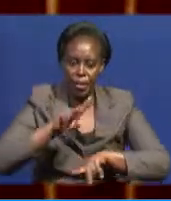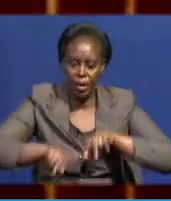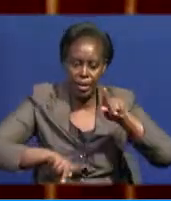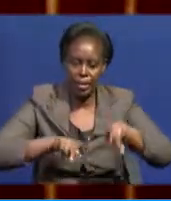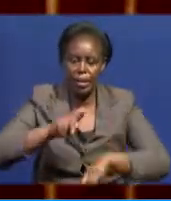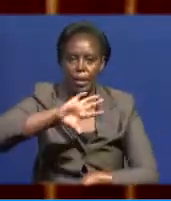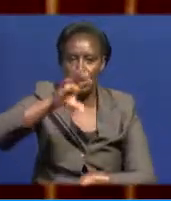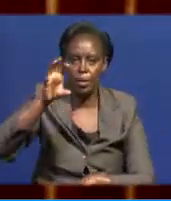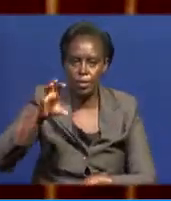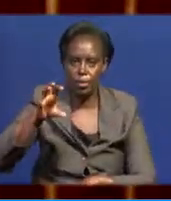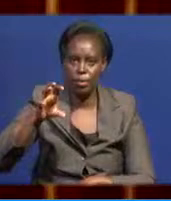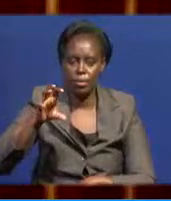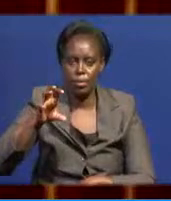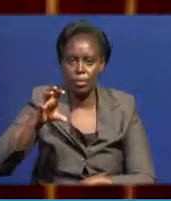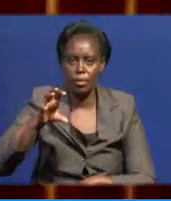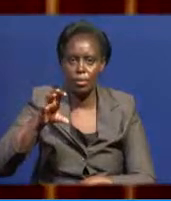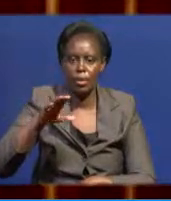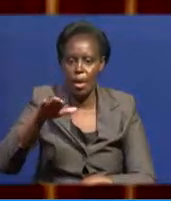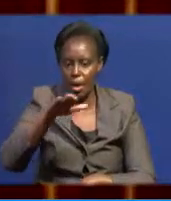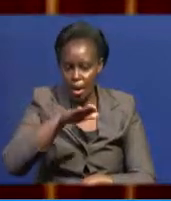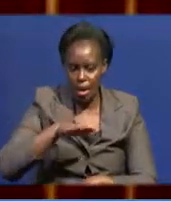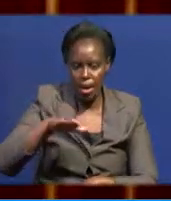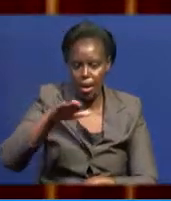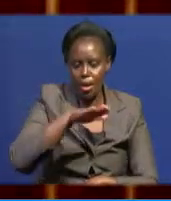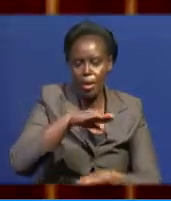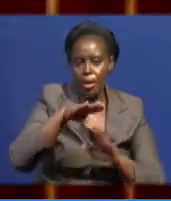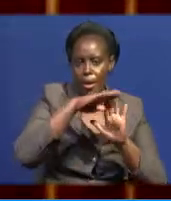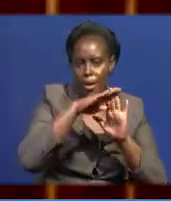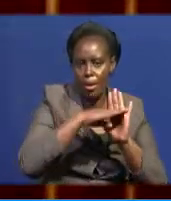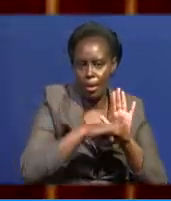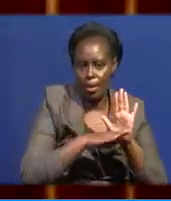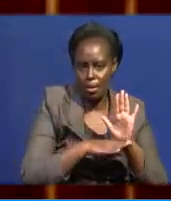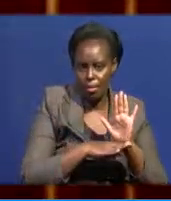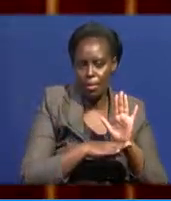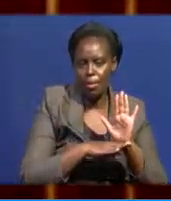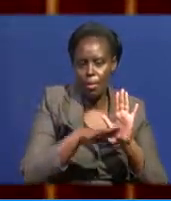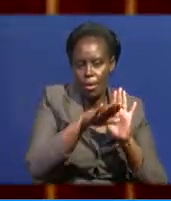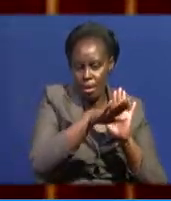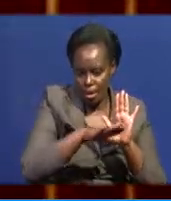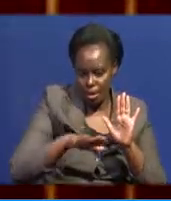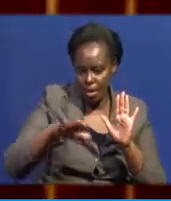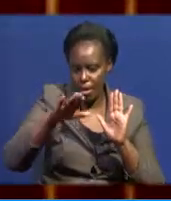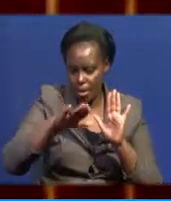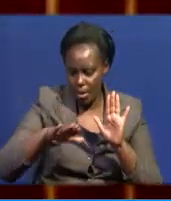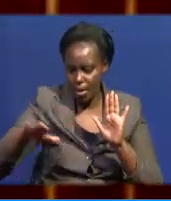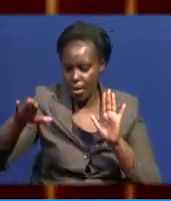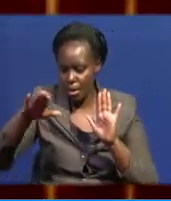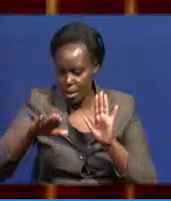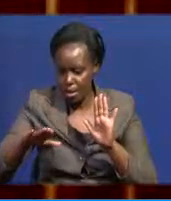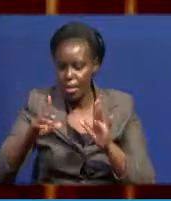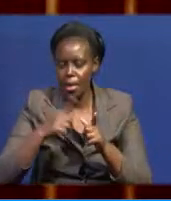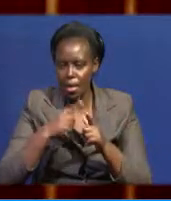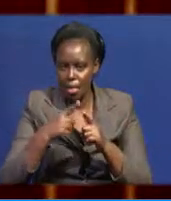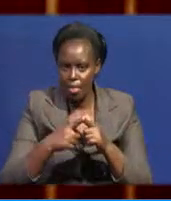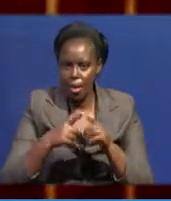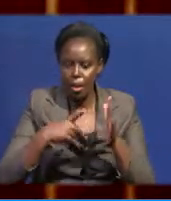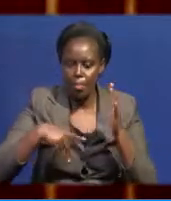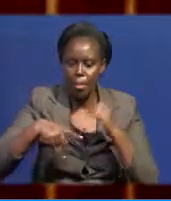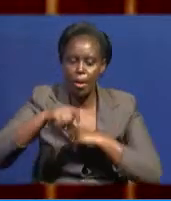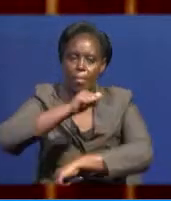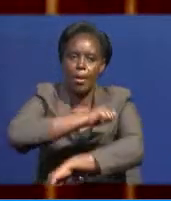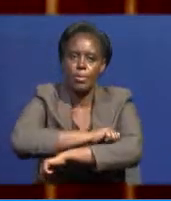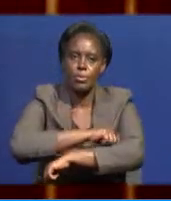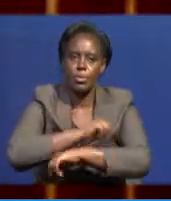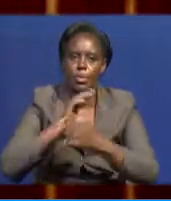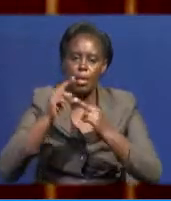Kirinyaga. All the constituencies are listed, constituency by constituency. And then for primary schools,